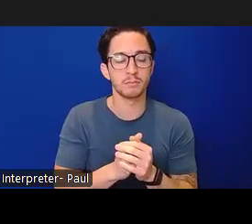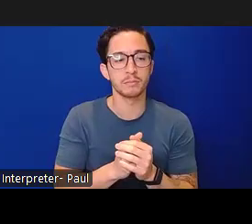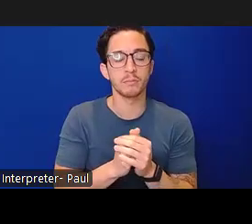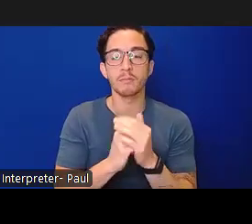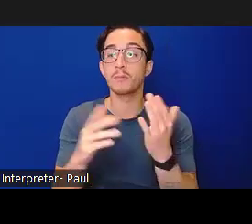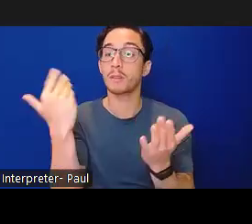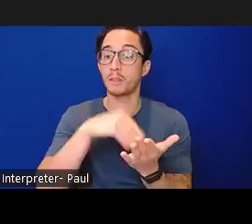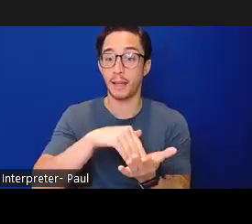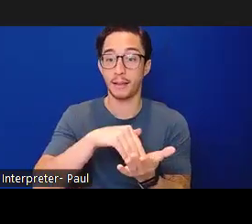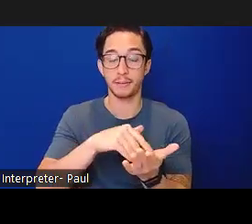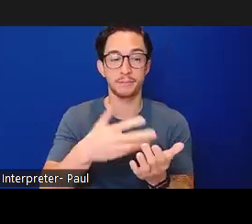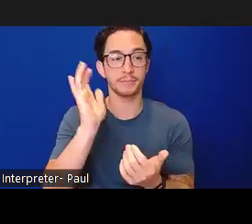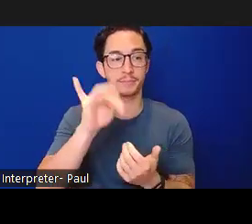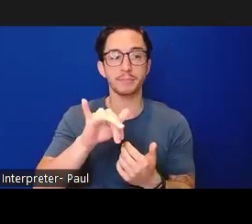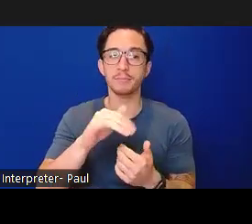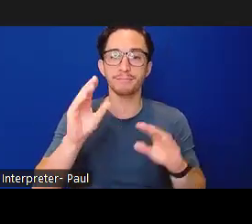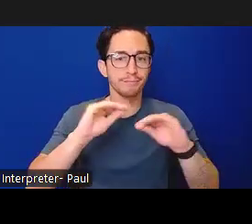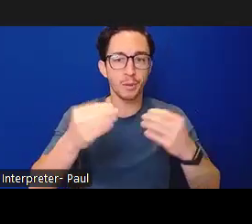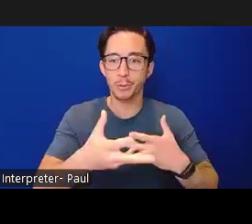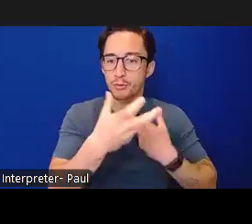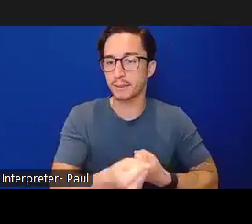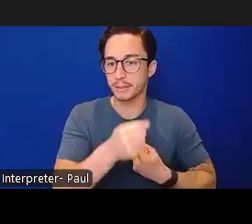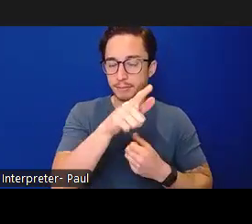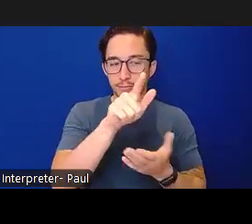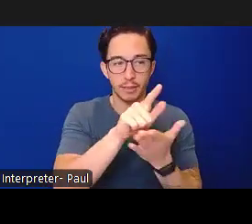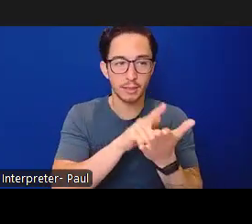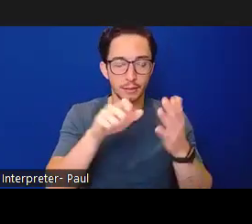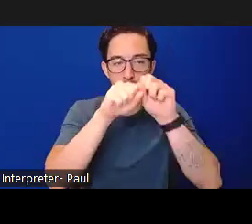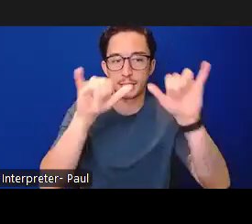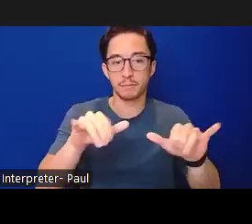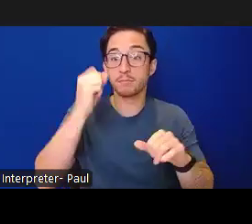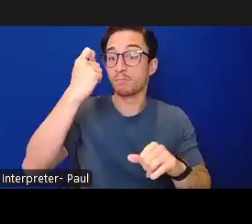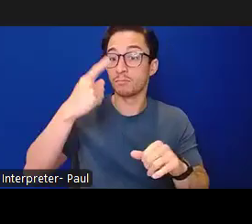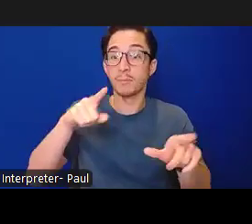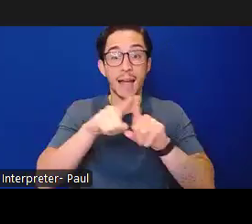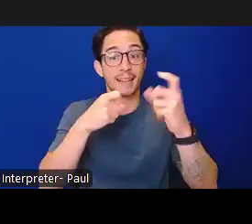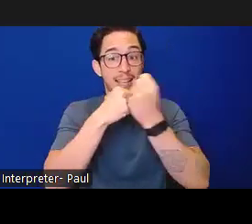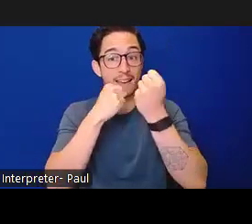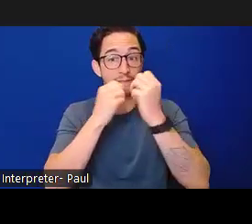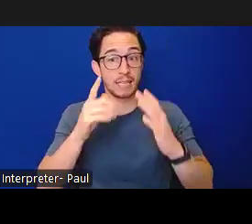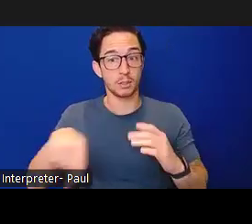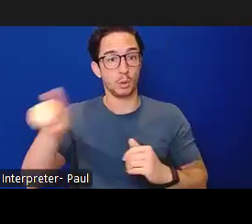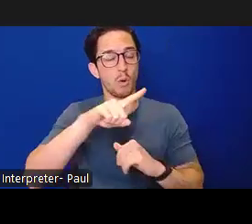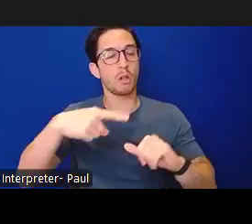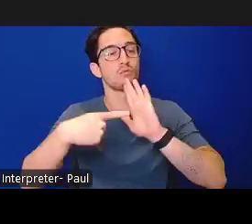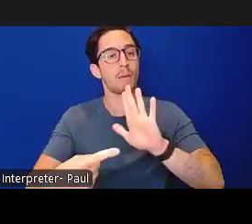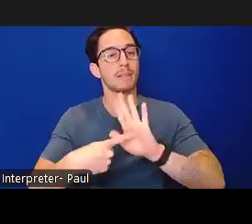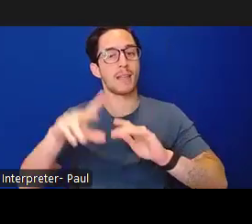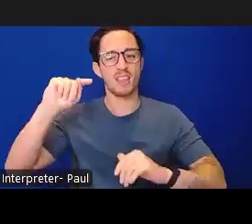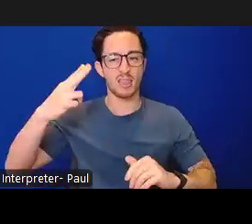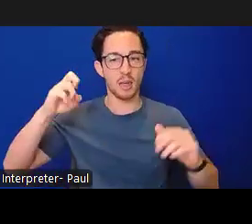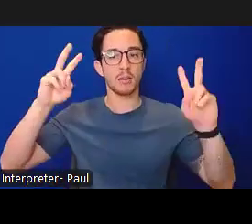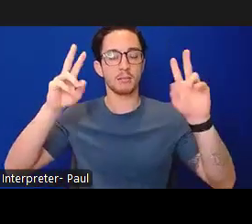Again, it's that distrust in the legal system. Understand that as advocates, you all represent the system.